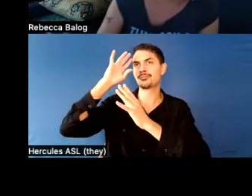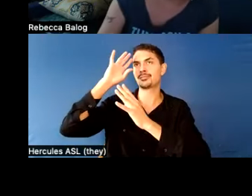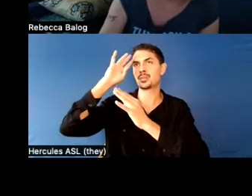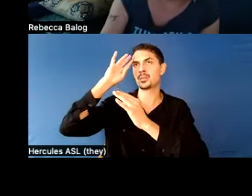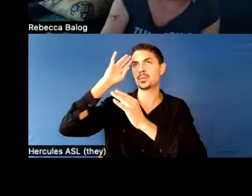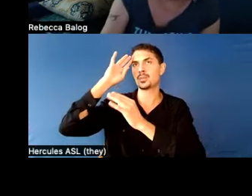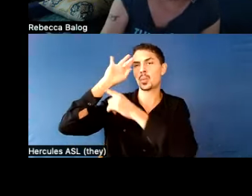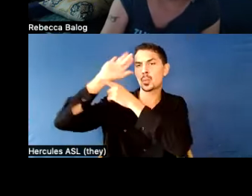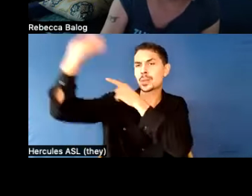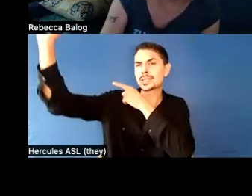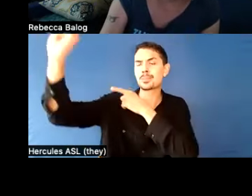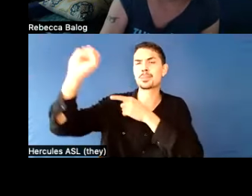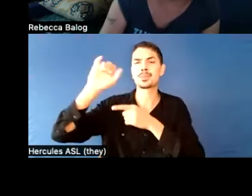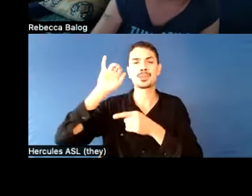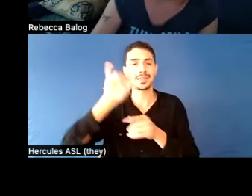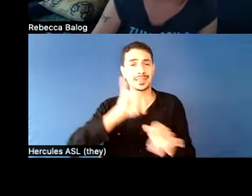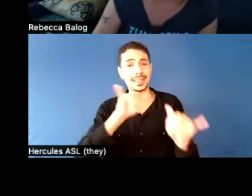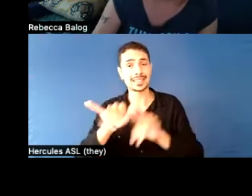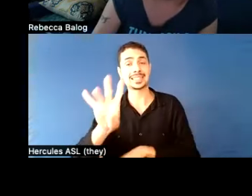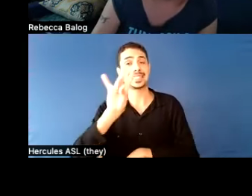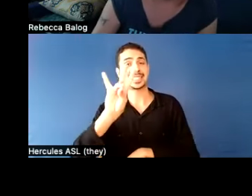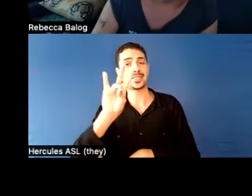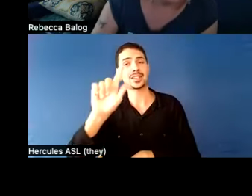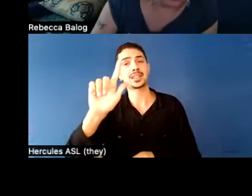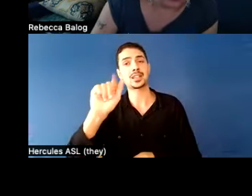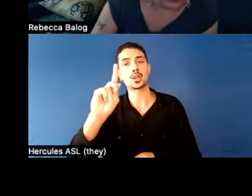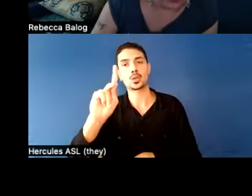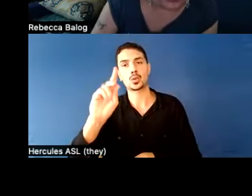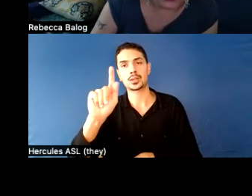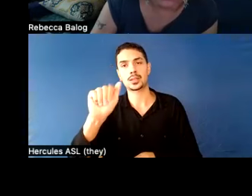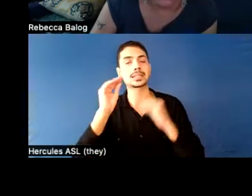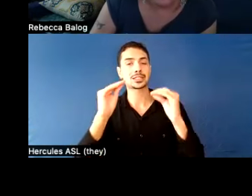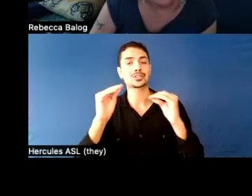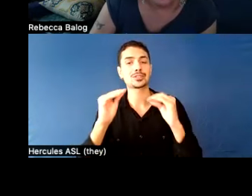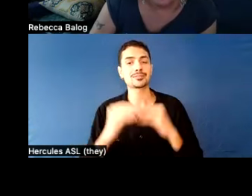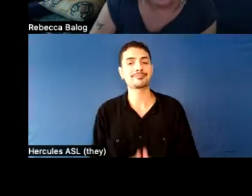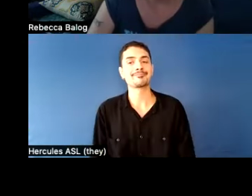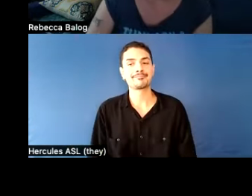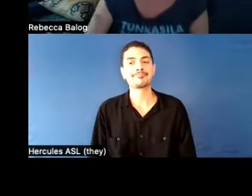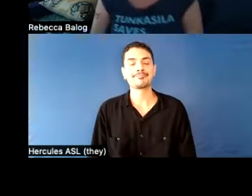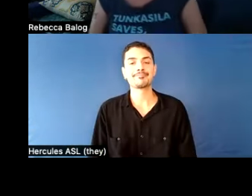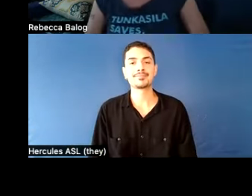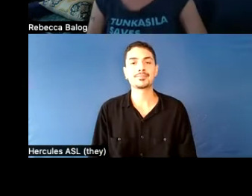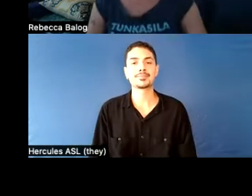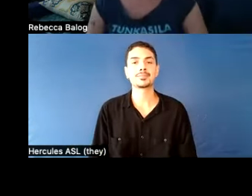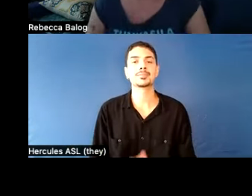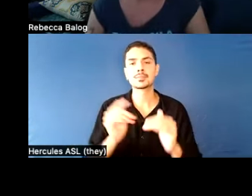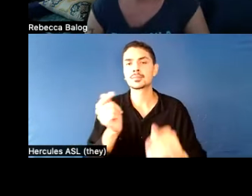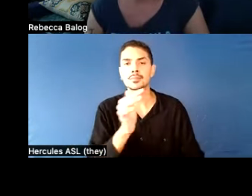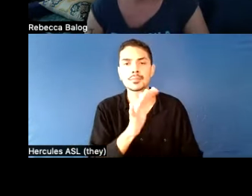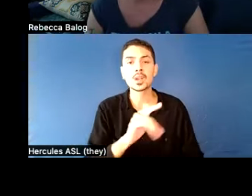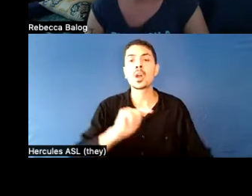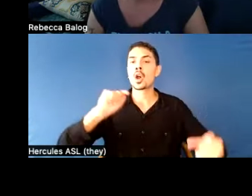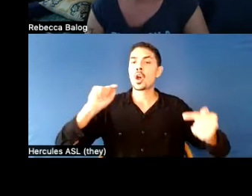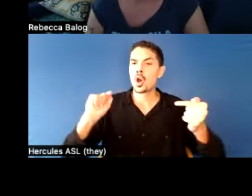about earlier. Oh, more messages. Harm doers, folks deep down